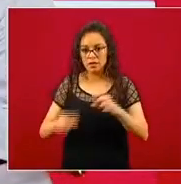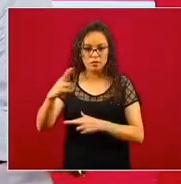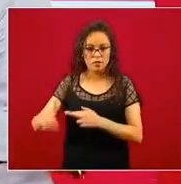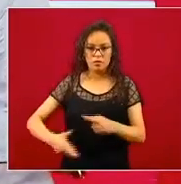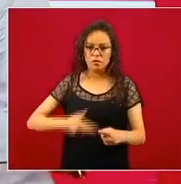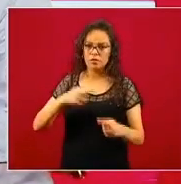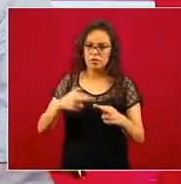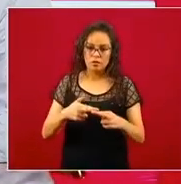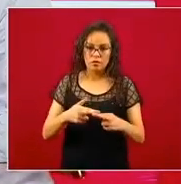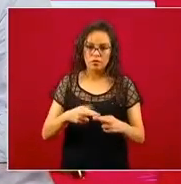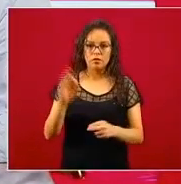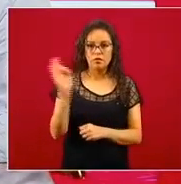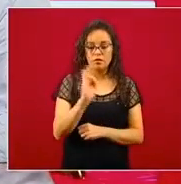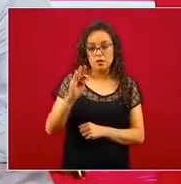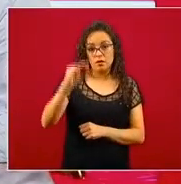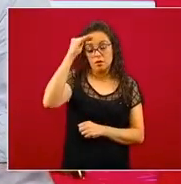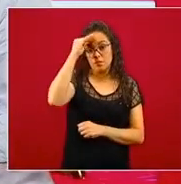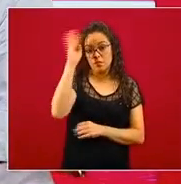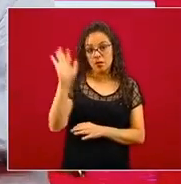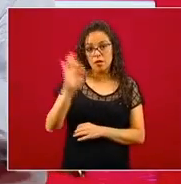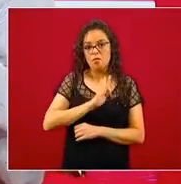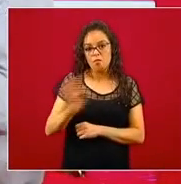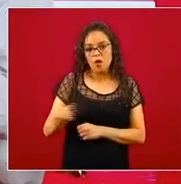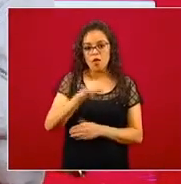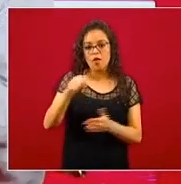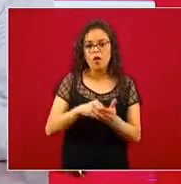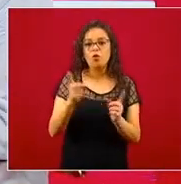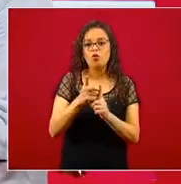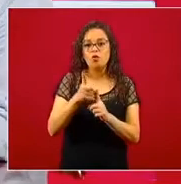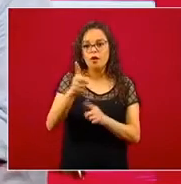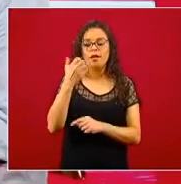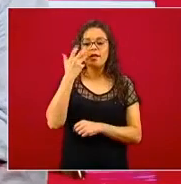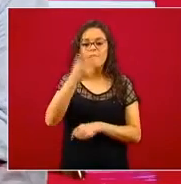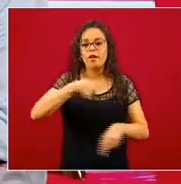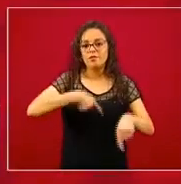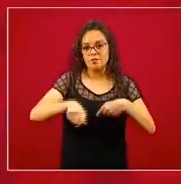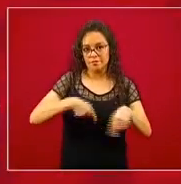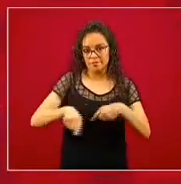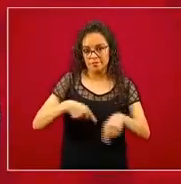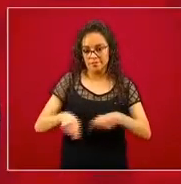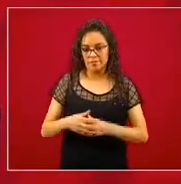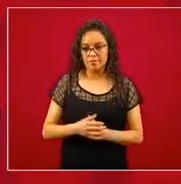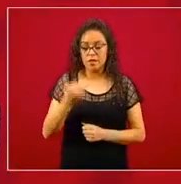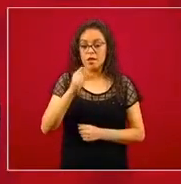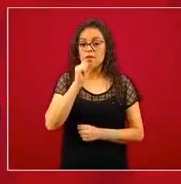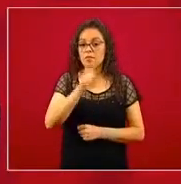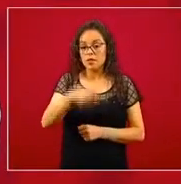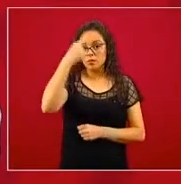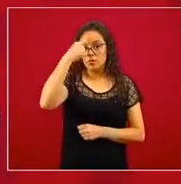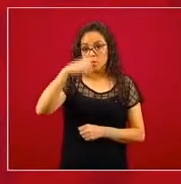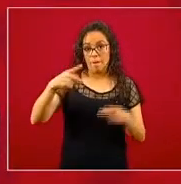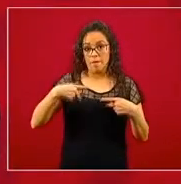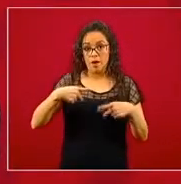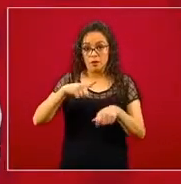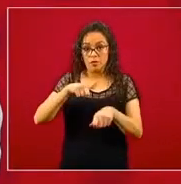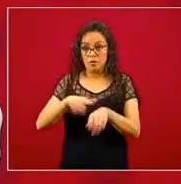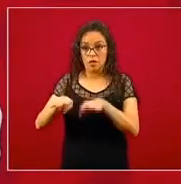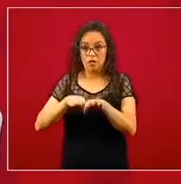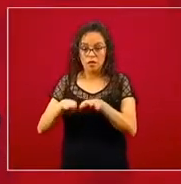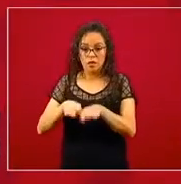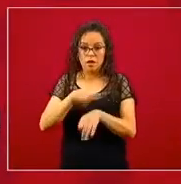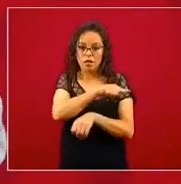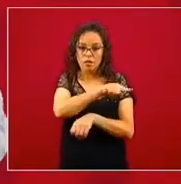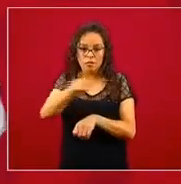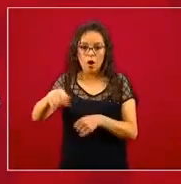this entails great responsibility for those who are involved in the league, the directives, the